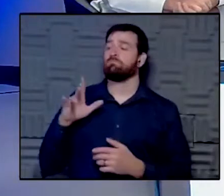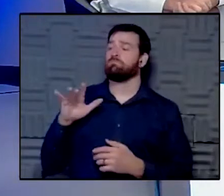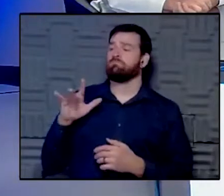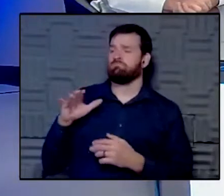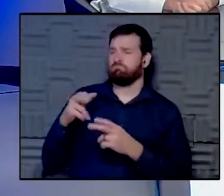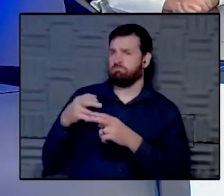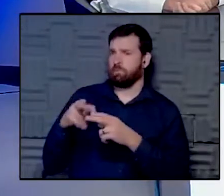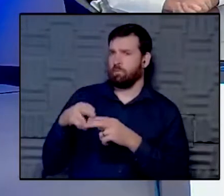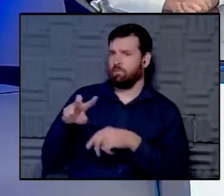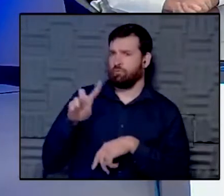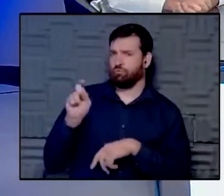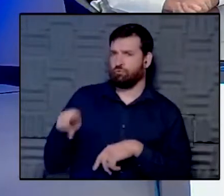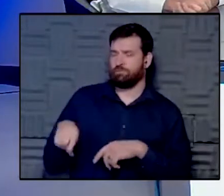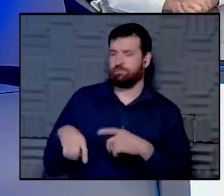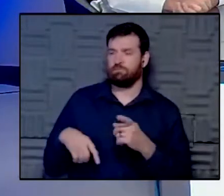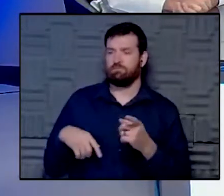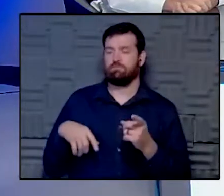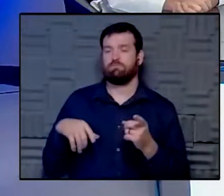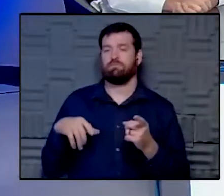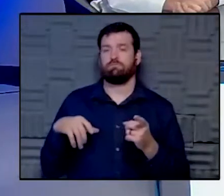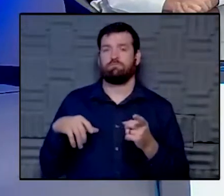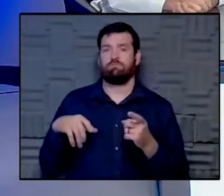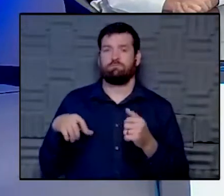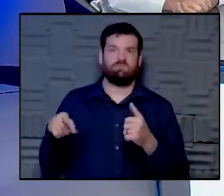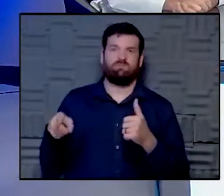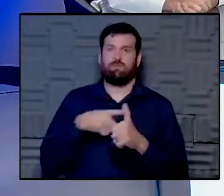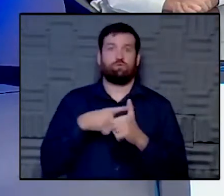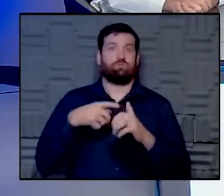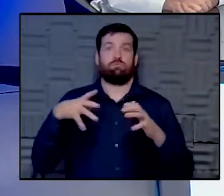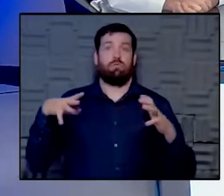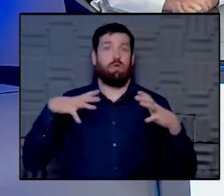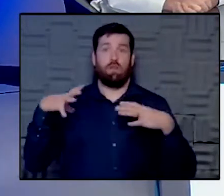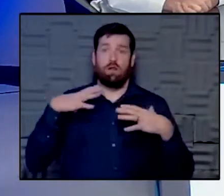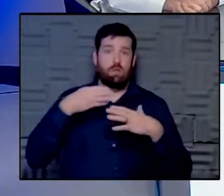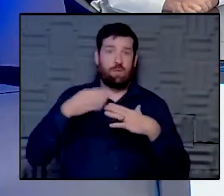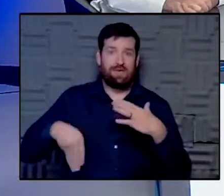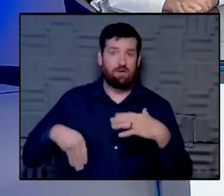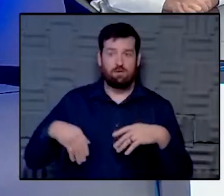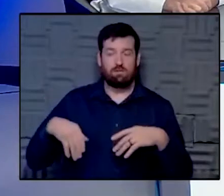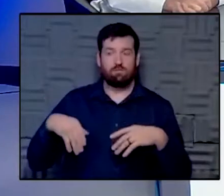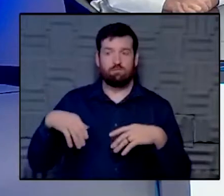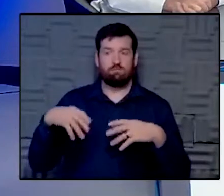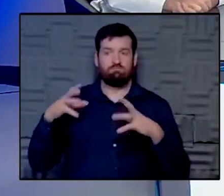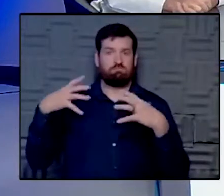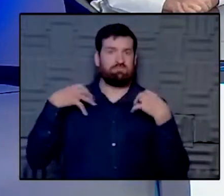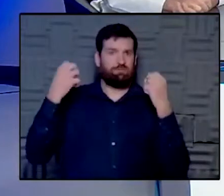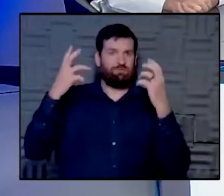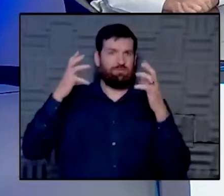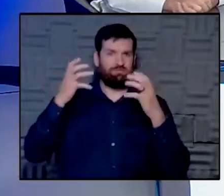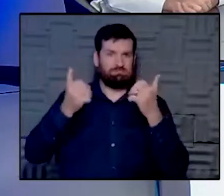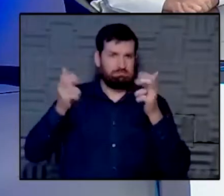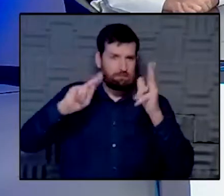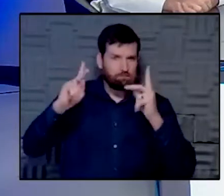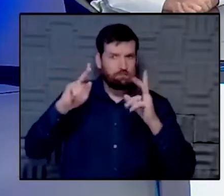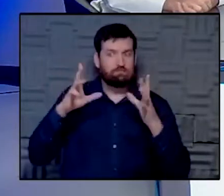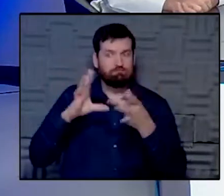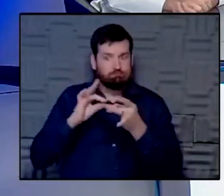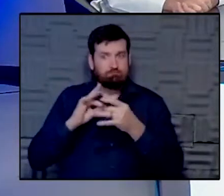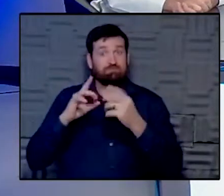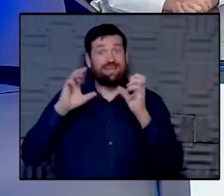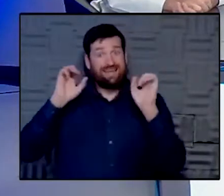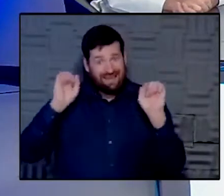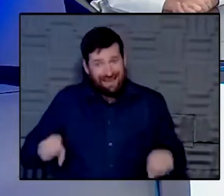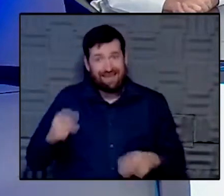quick question. I mean, this is really our first real holiday weekend where health officials say it's possible that we can actually go see each other